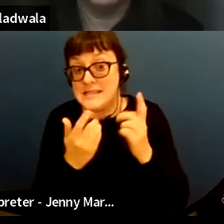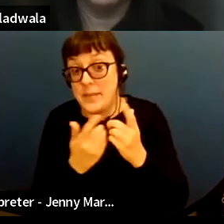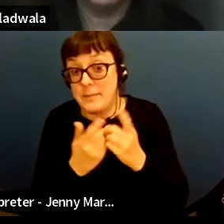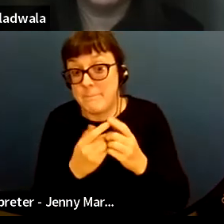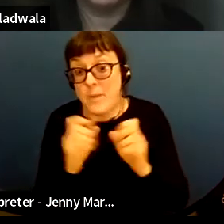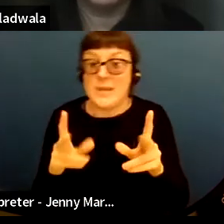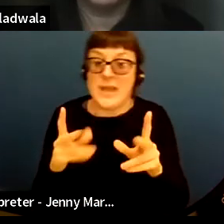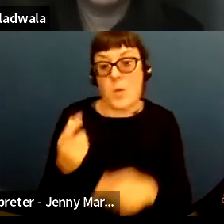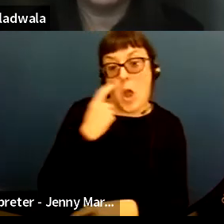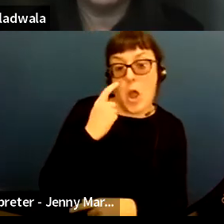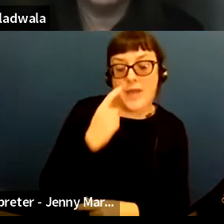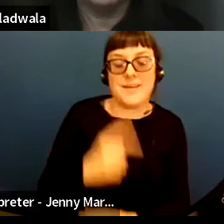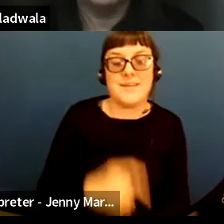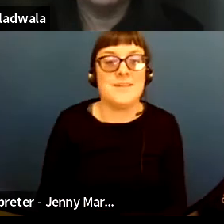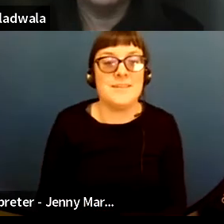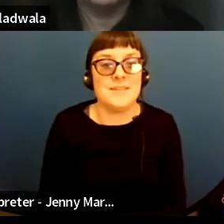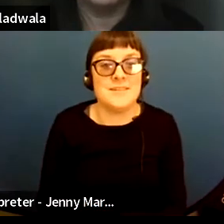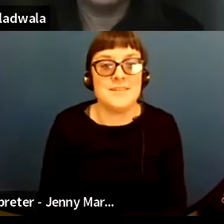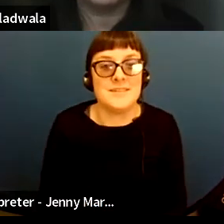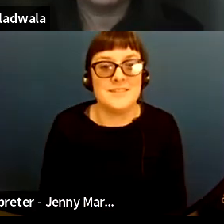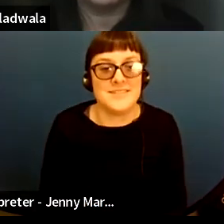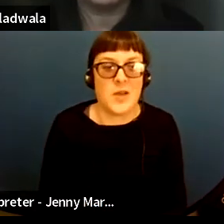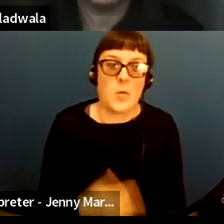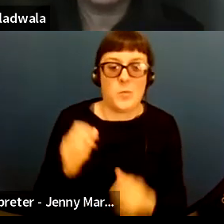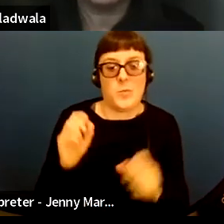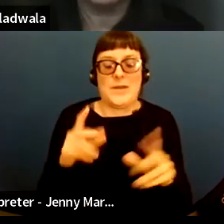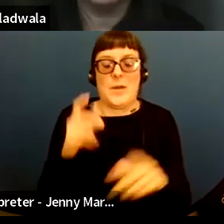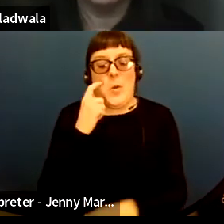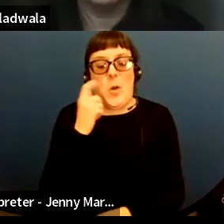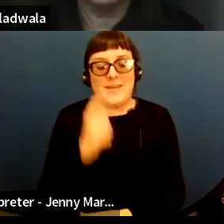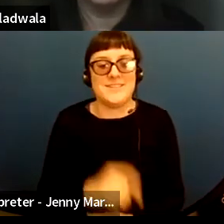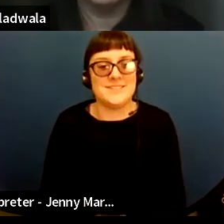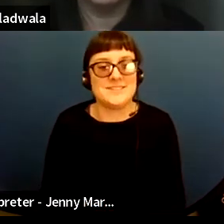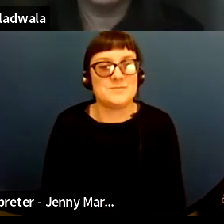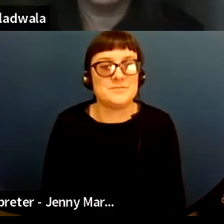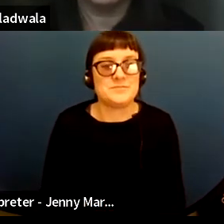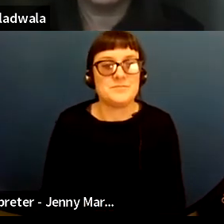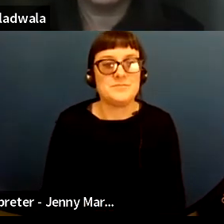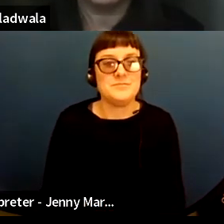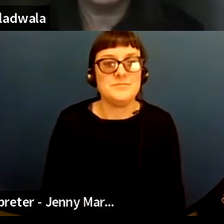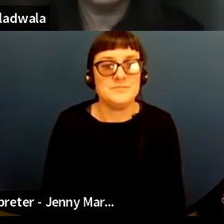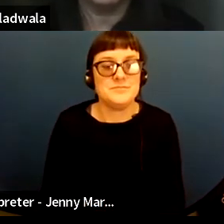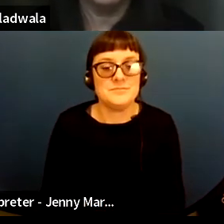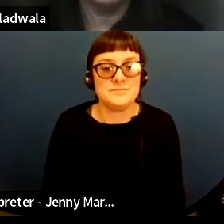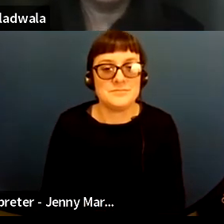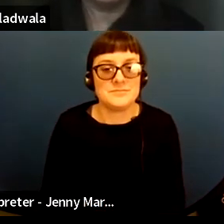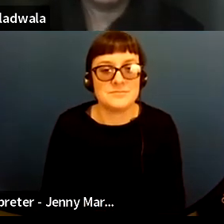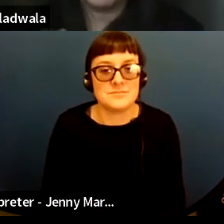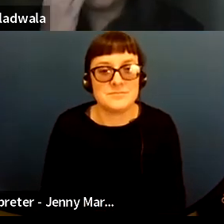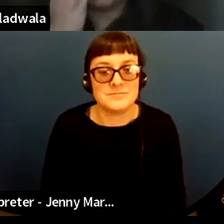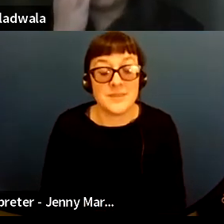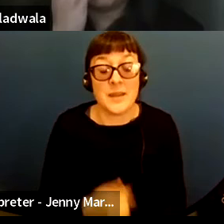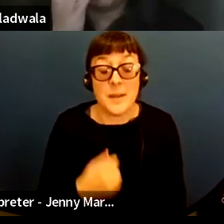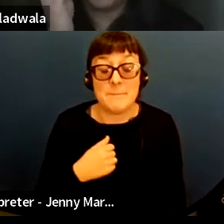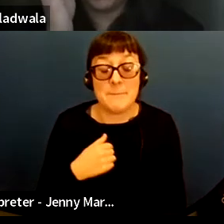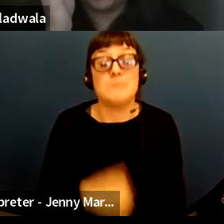go. Always willing to give it a go. It's interesting. So yes, why I was nodding